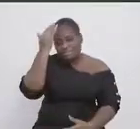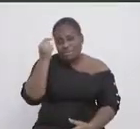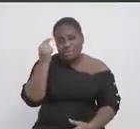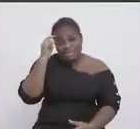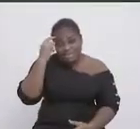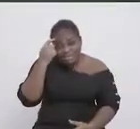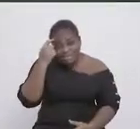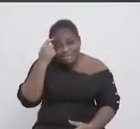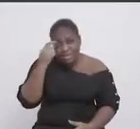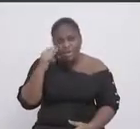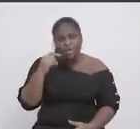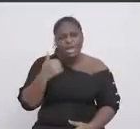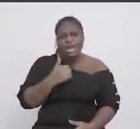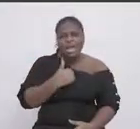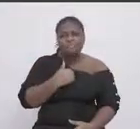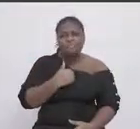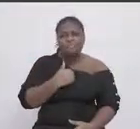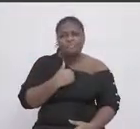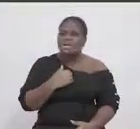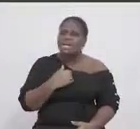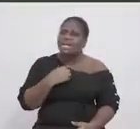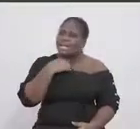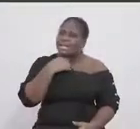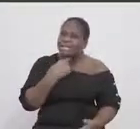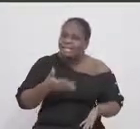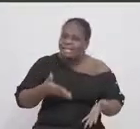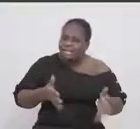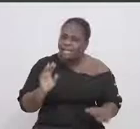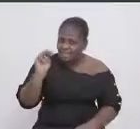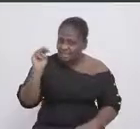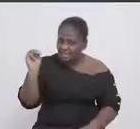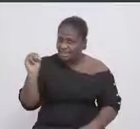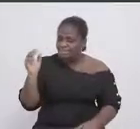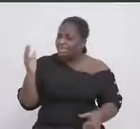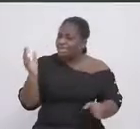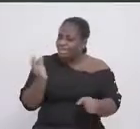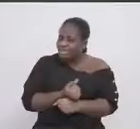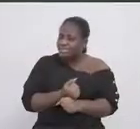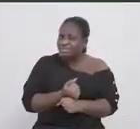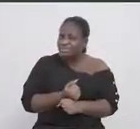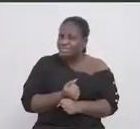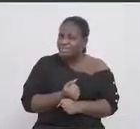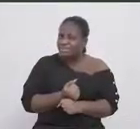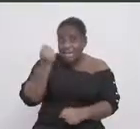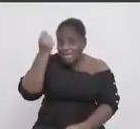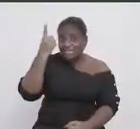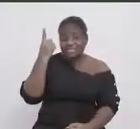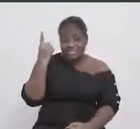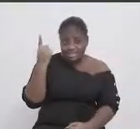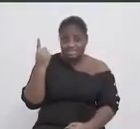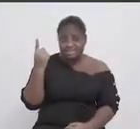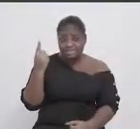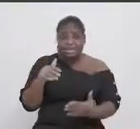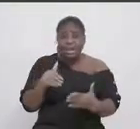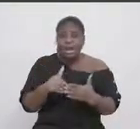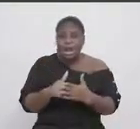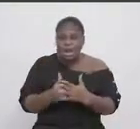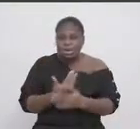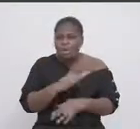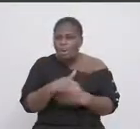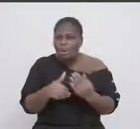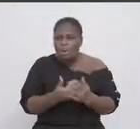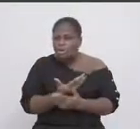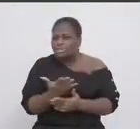think we have to actually let them get the understanding of how all